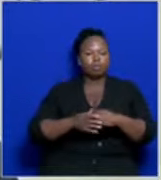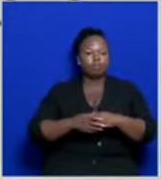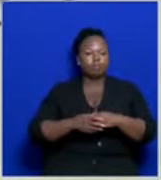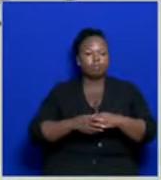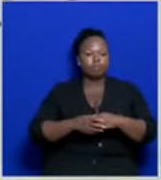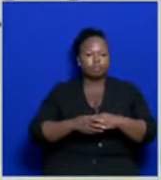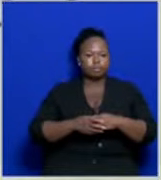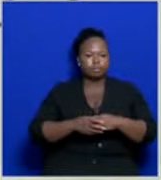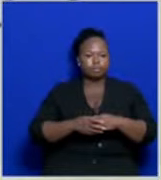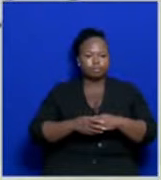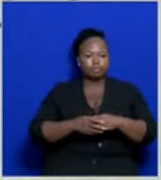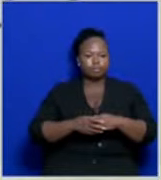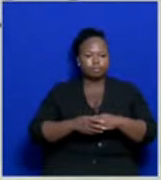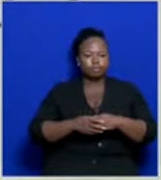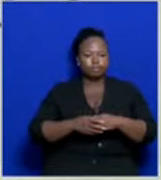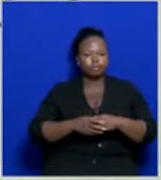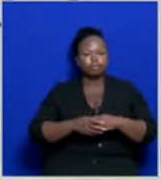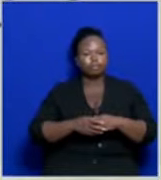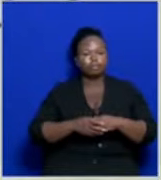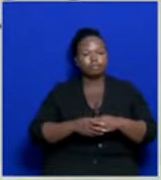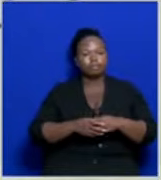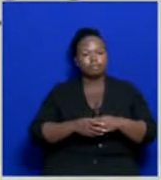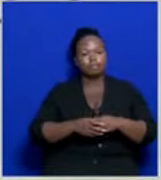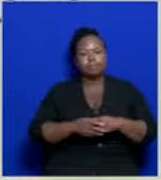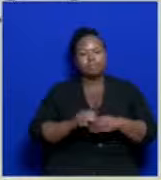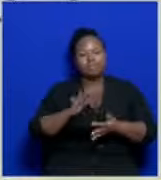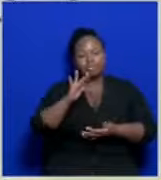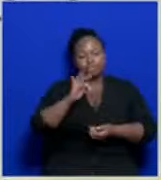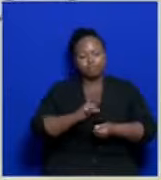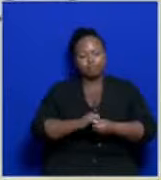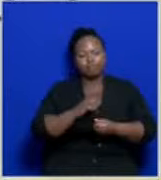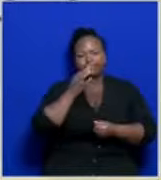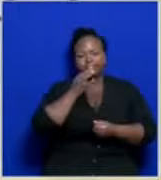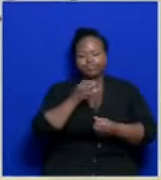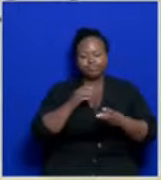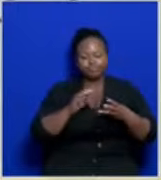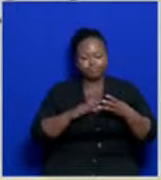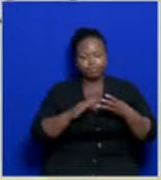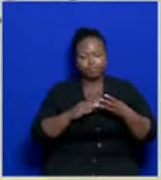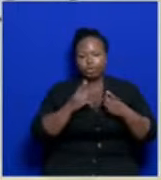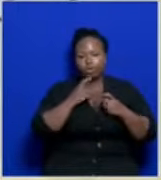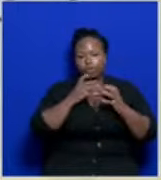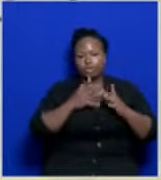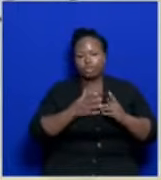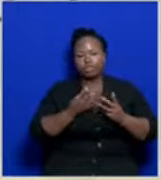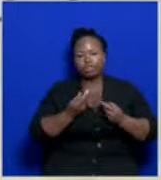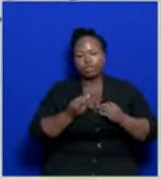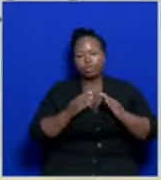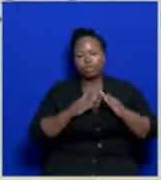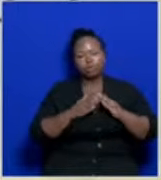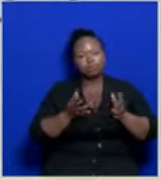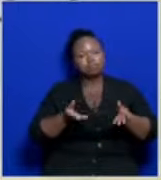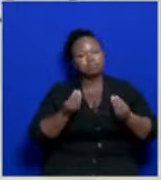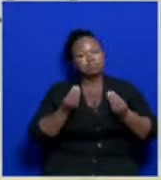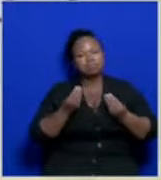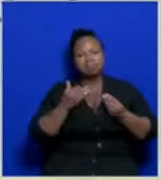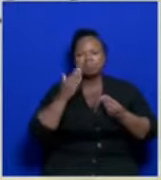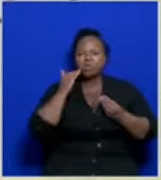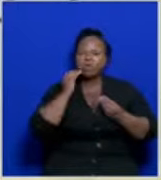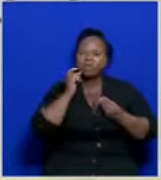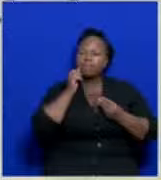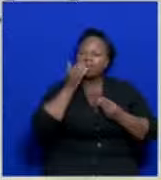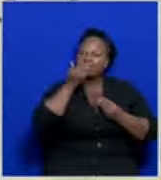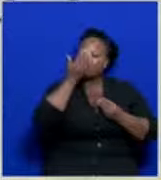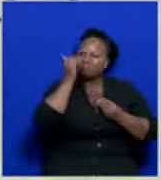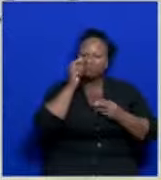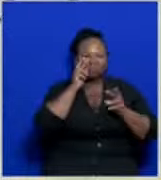then in the summary it states the complainant was at his new house and found two unknown white males busy looting. He left